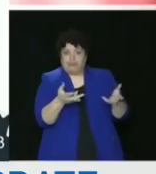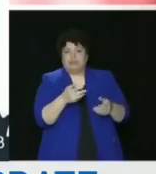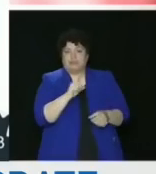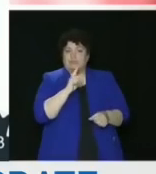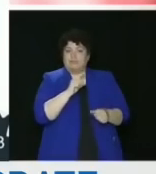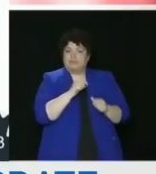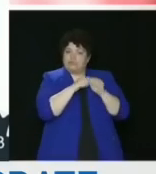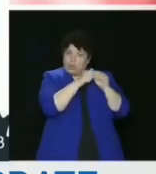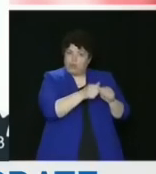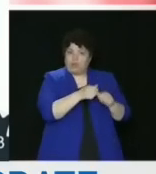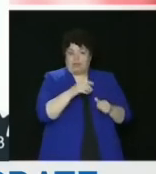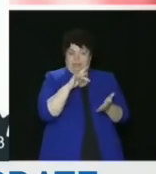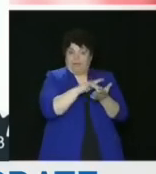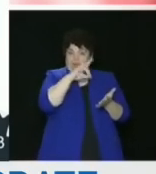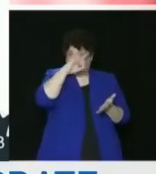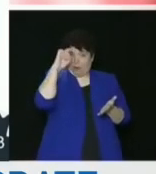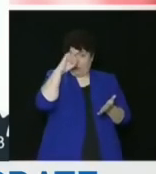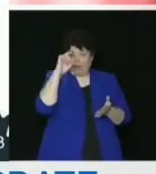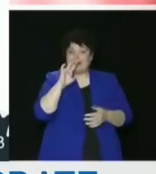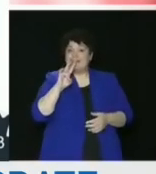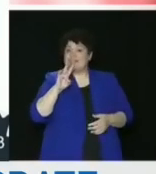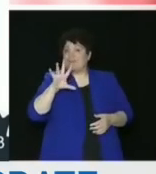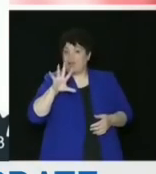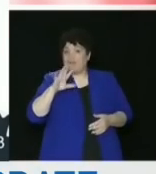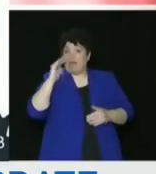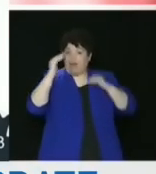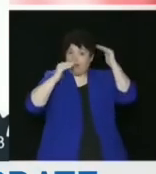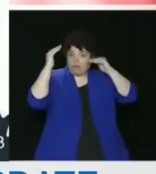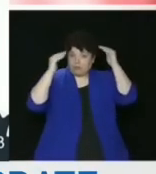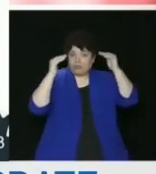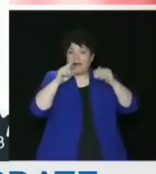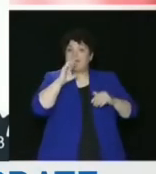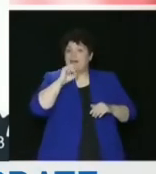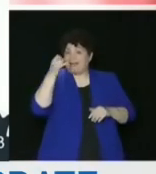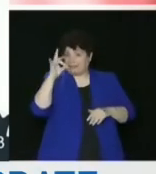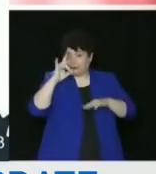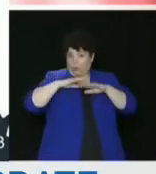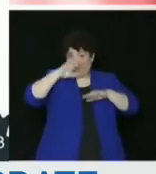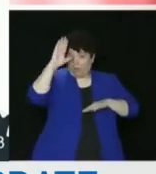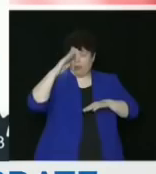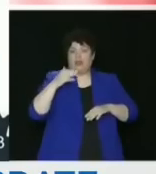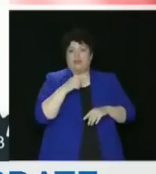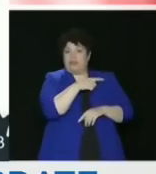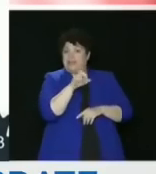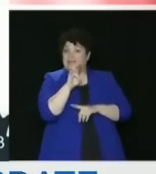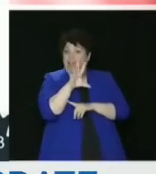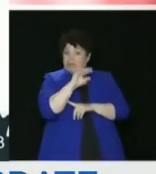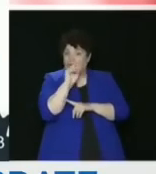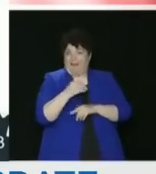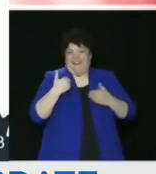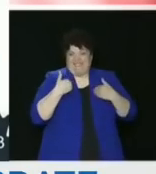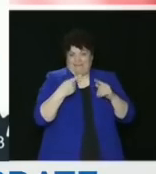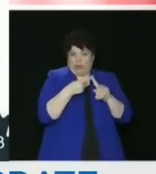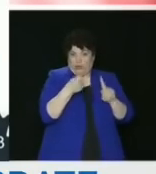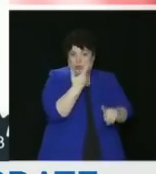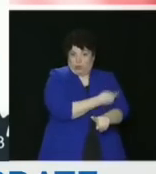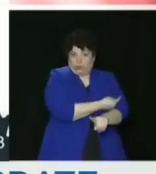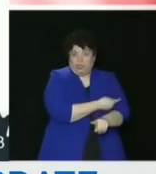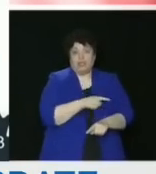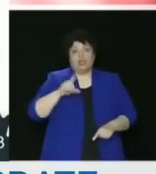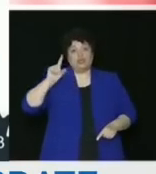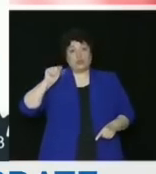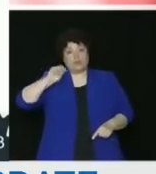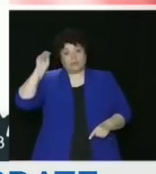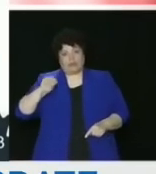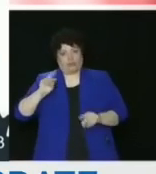least 75% of adults aged 18 years and older will have received the first dose, and 20% will have received the